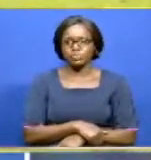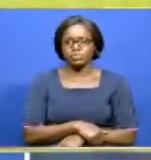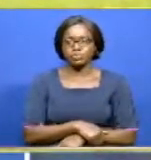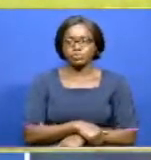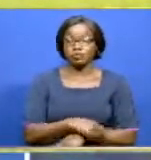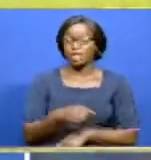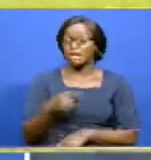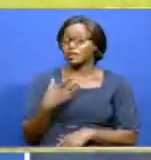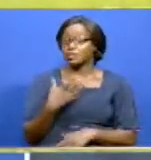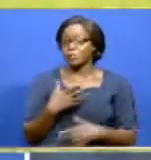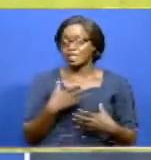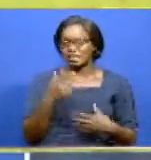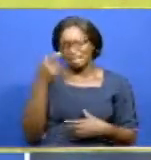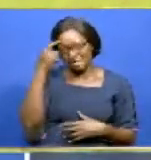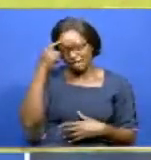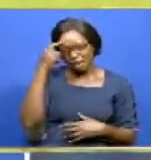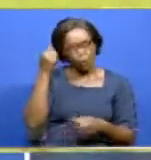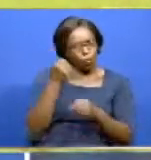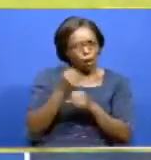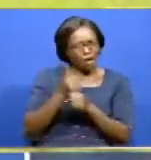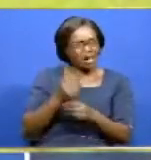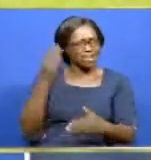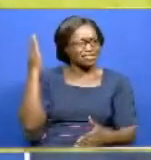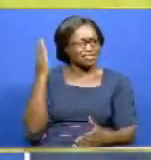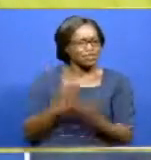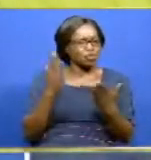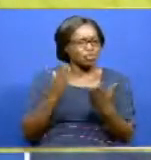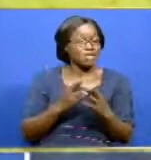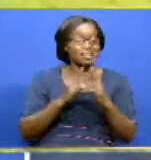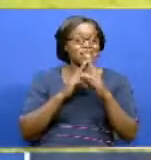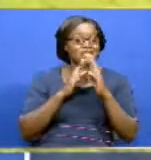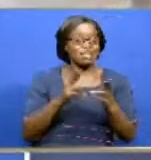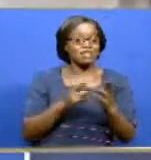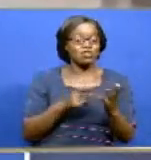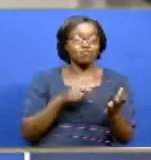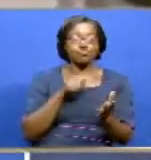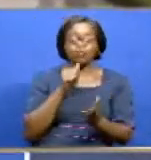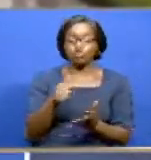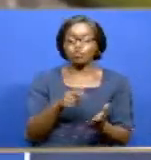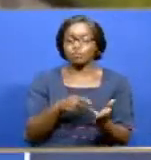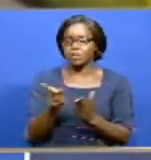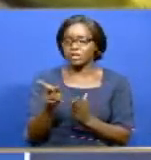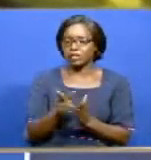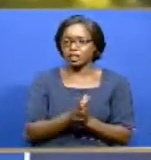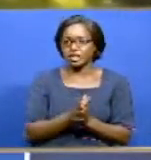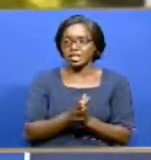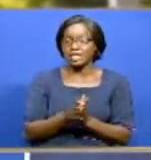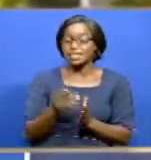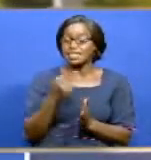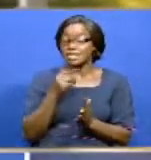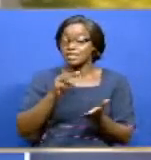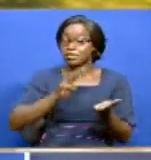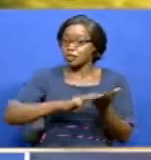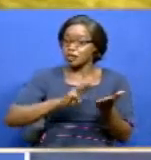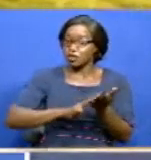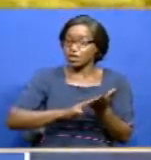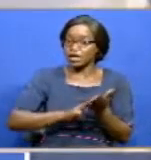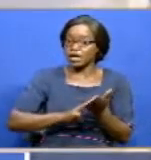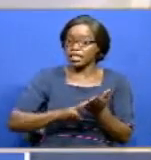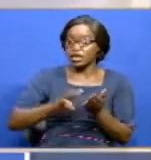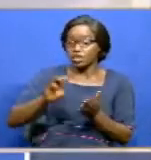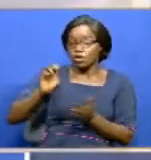And we are taking action. Work will stop. It's a matter consequential to non-payment. It has singled out Migori and Uasin Gishu